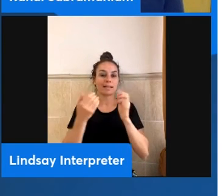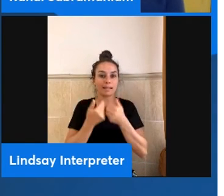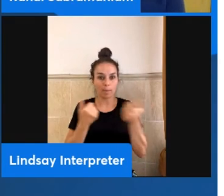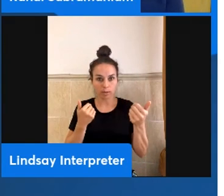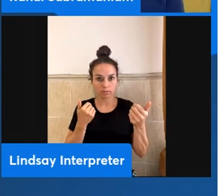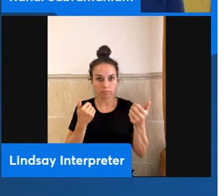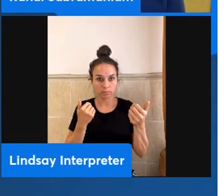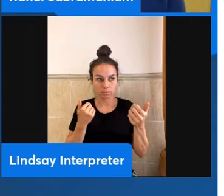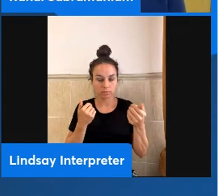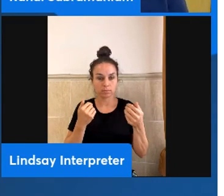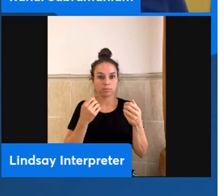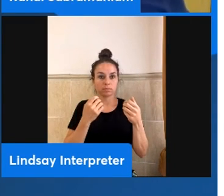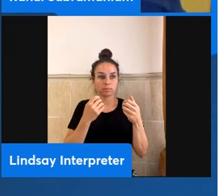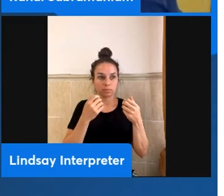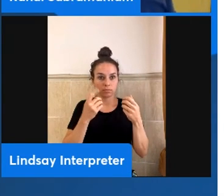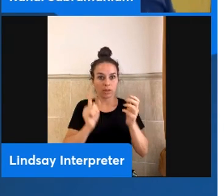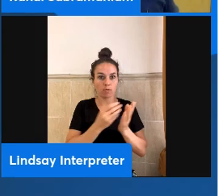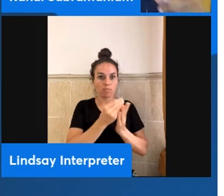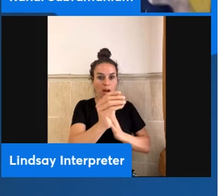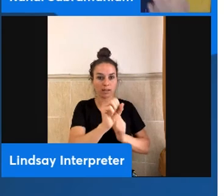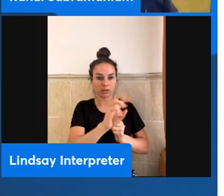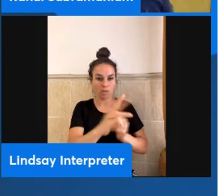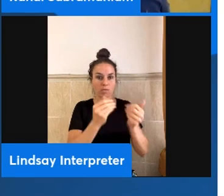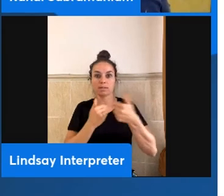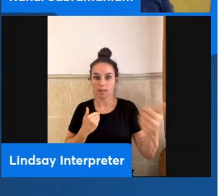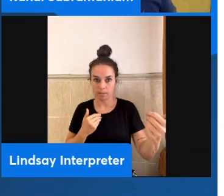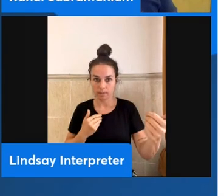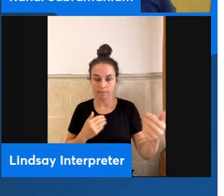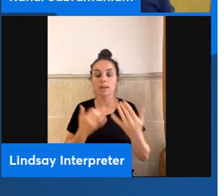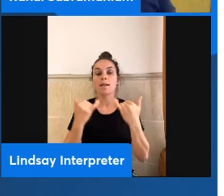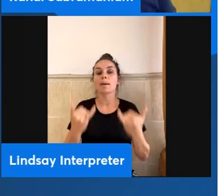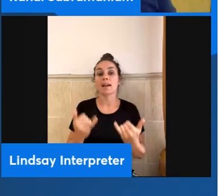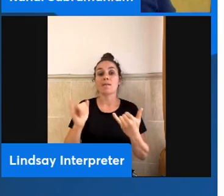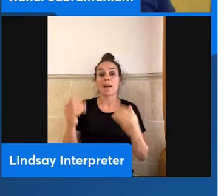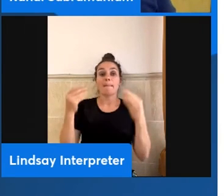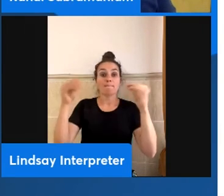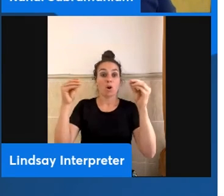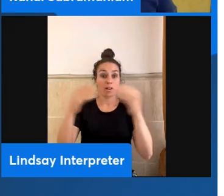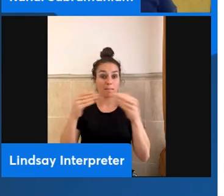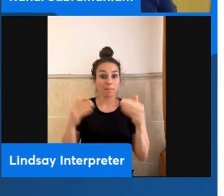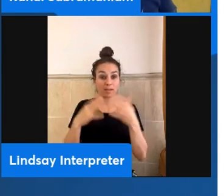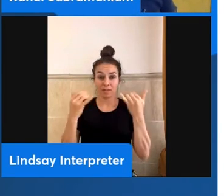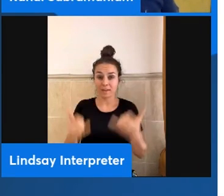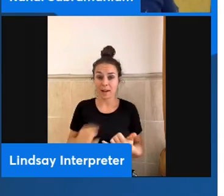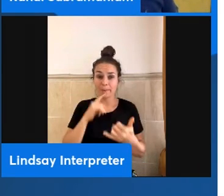buy software, right? But the marketplace makes it really easy, where